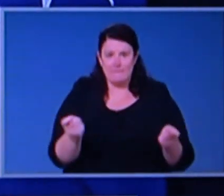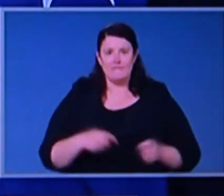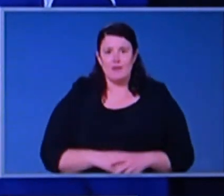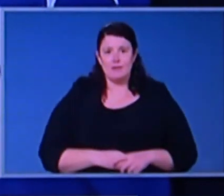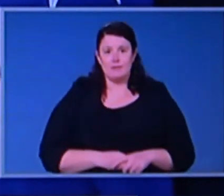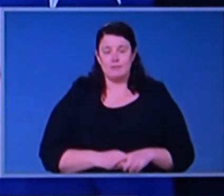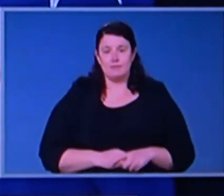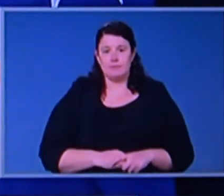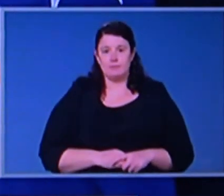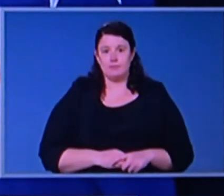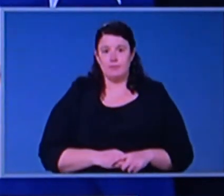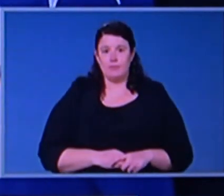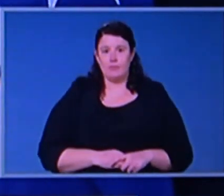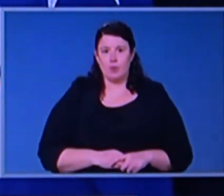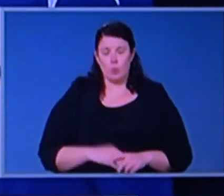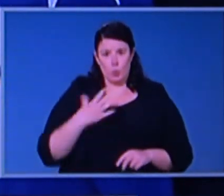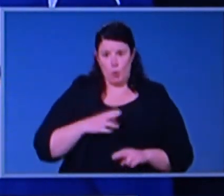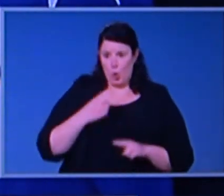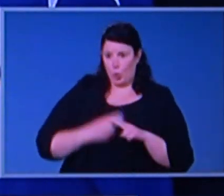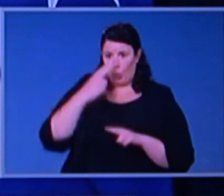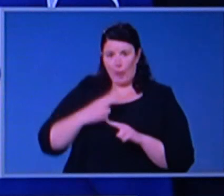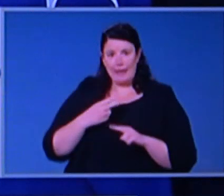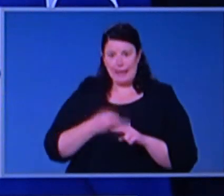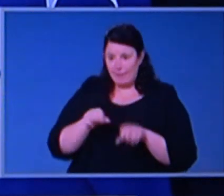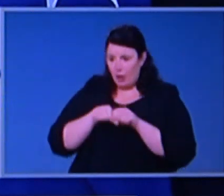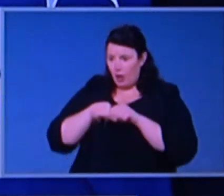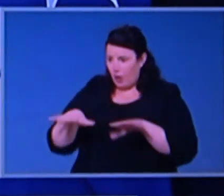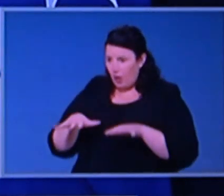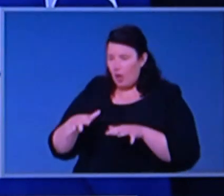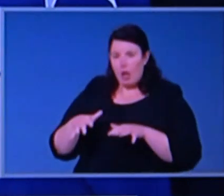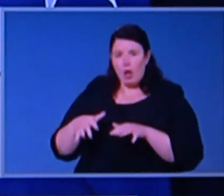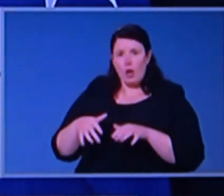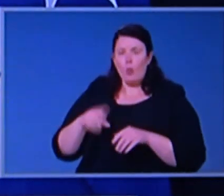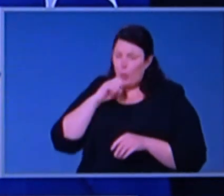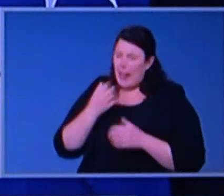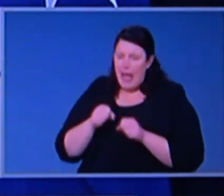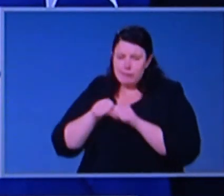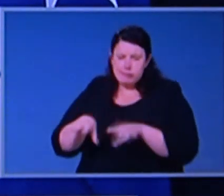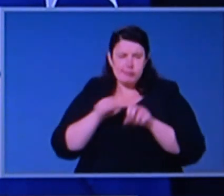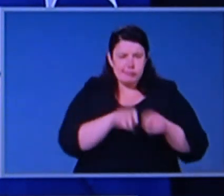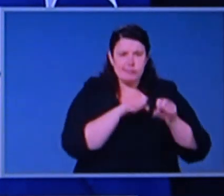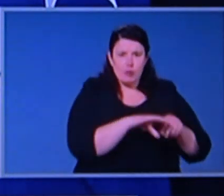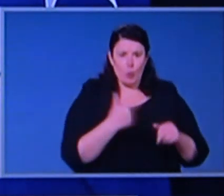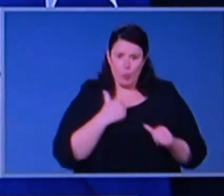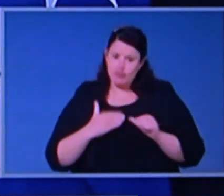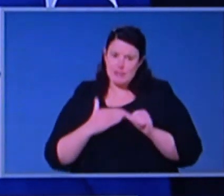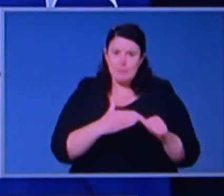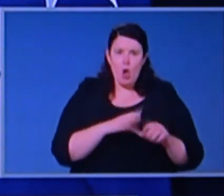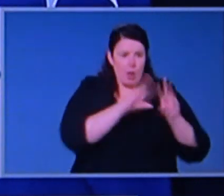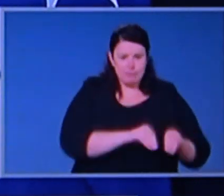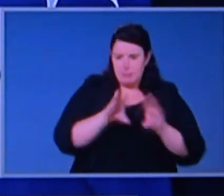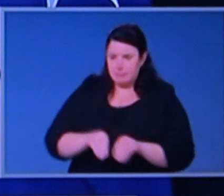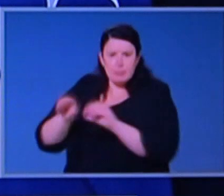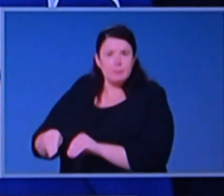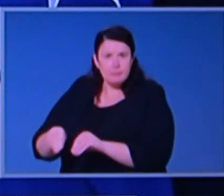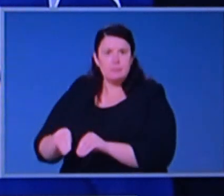in your question, this rapid response that can deal with the condition on the ground. Of course there will be outbreaks. I think we can anticipate that. But where